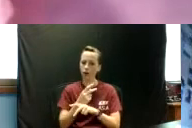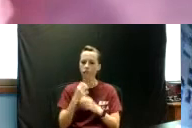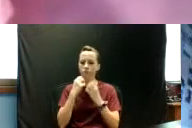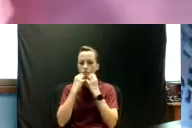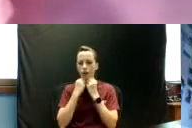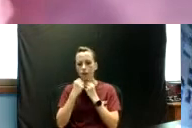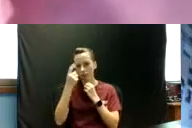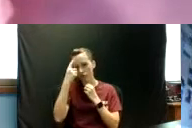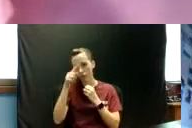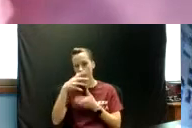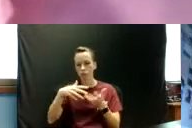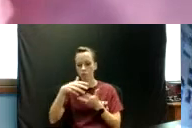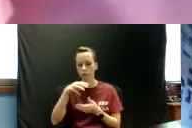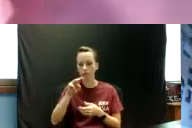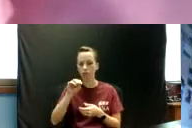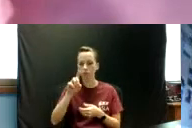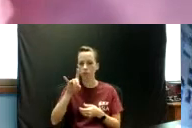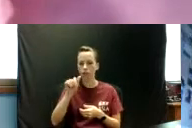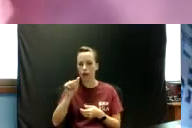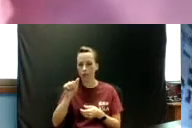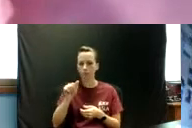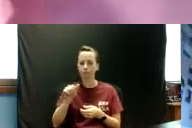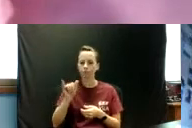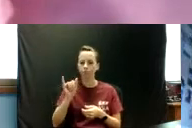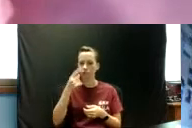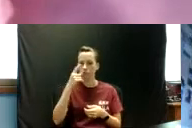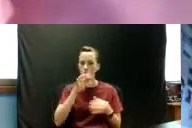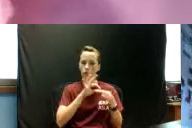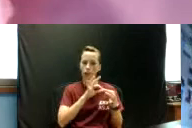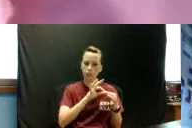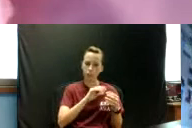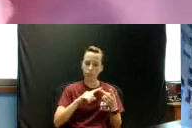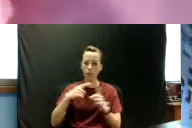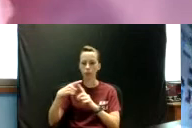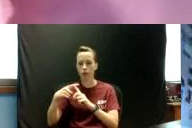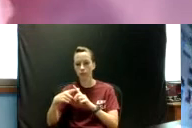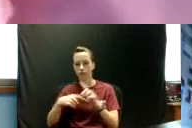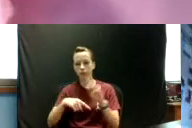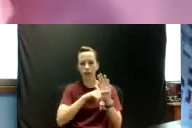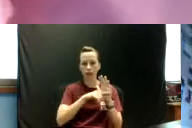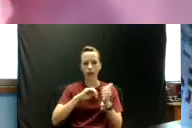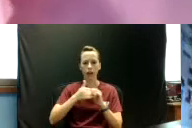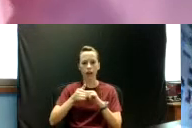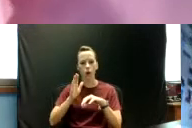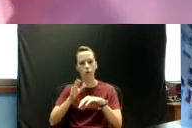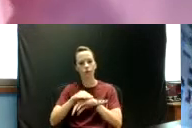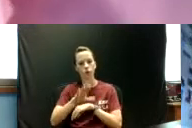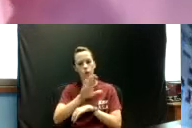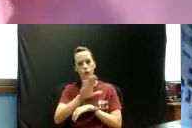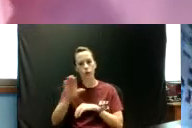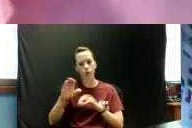lives and relationships. What are the pros and the cons? And then how will this affect your